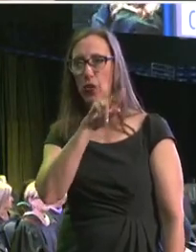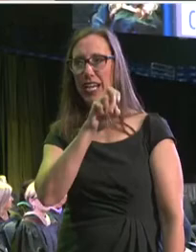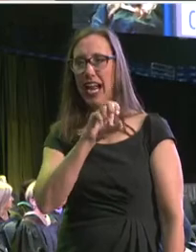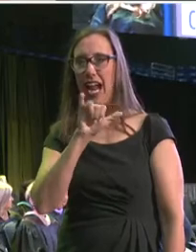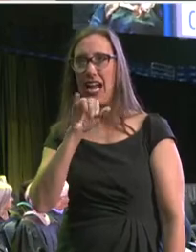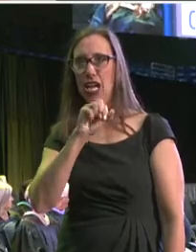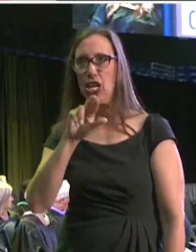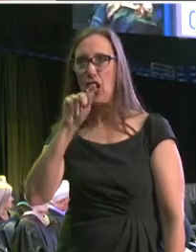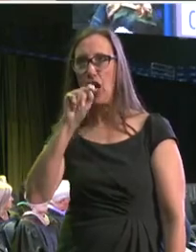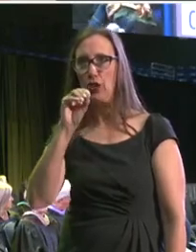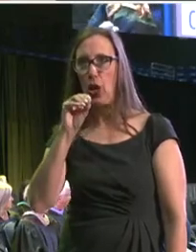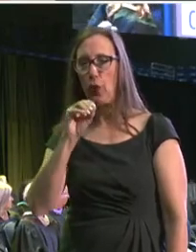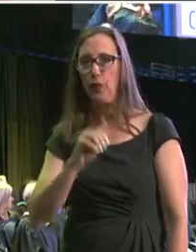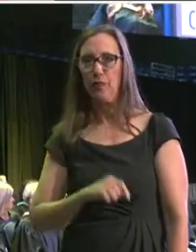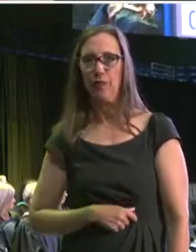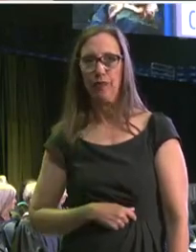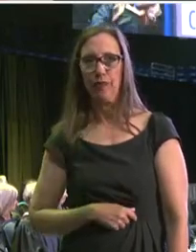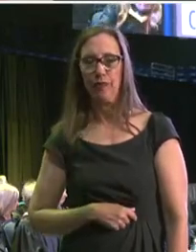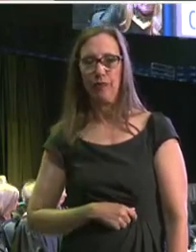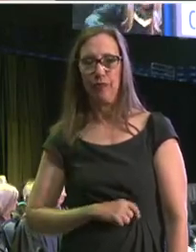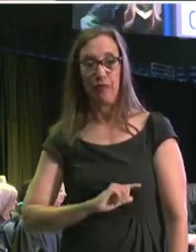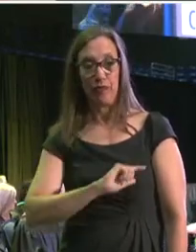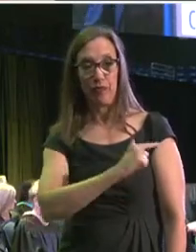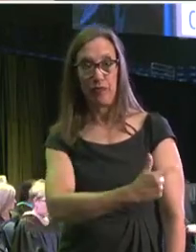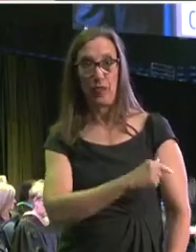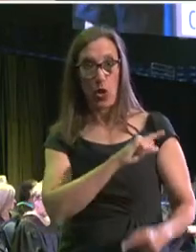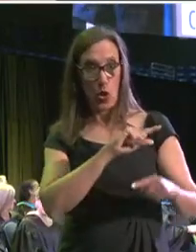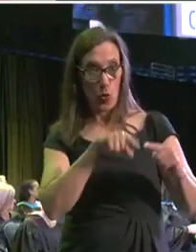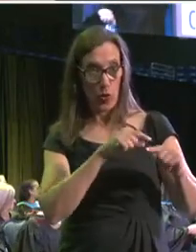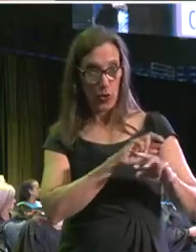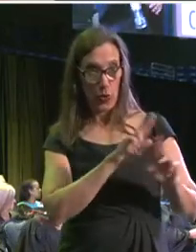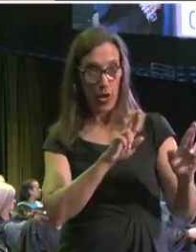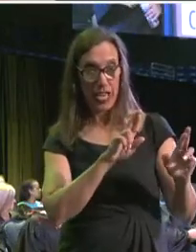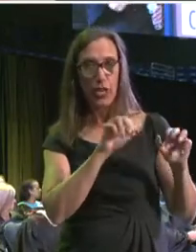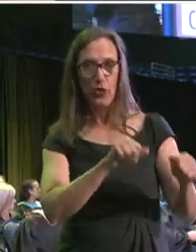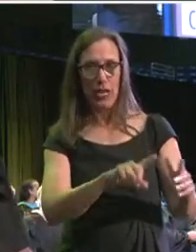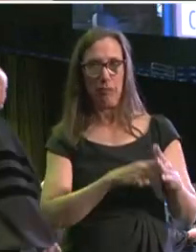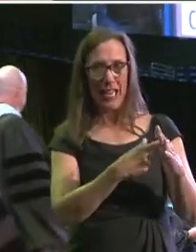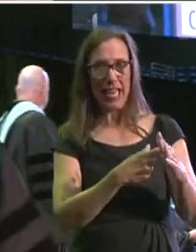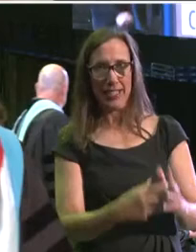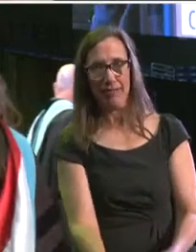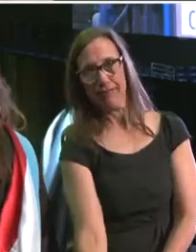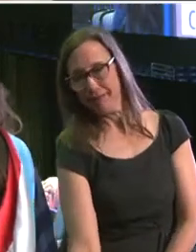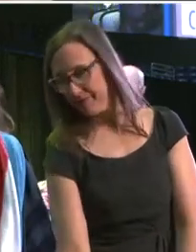Yarto. Ms. Anzaldúa, when you are ready, you may begin.